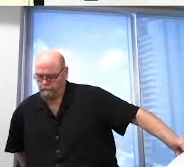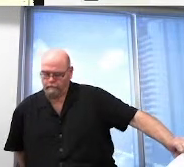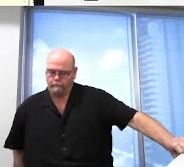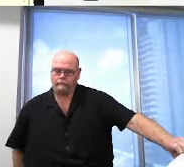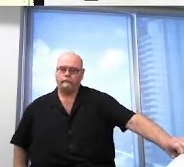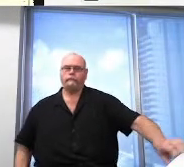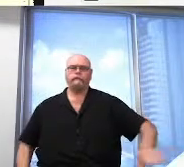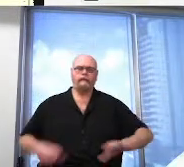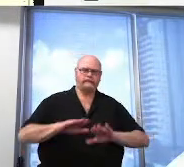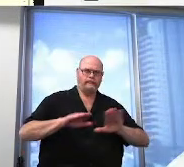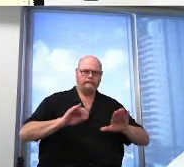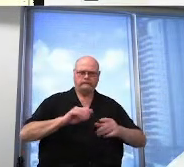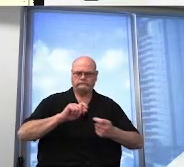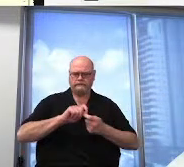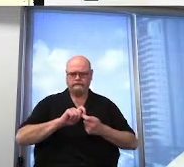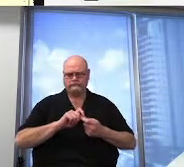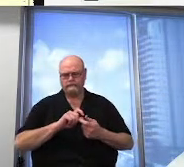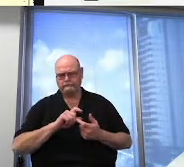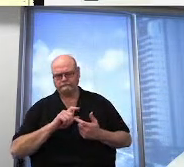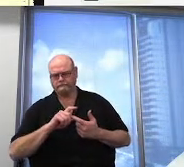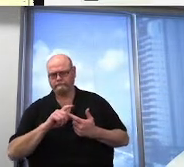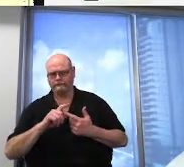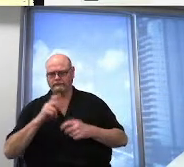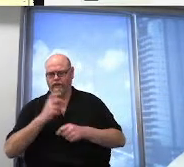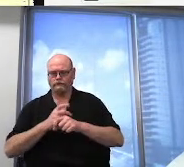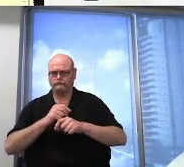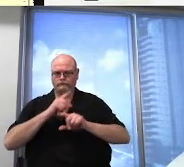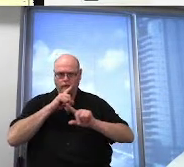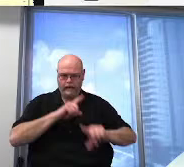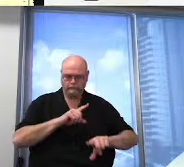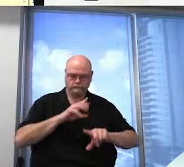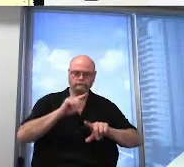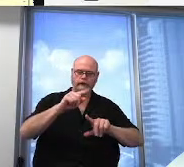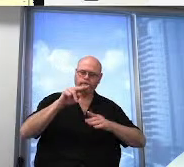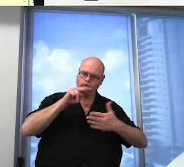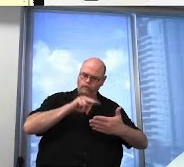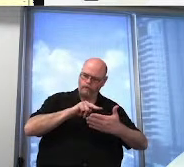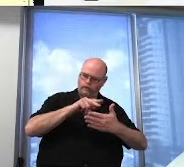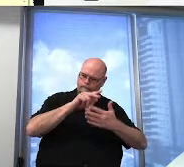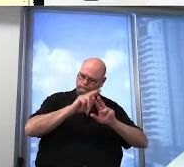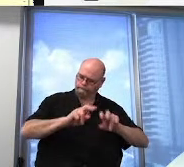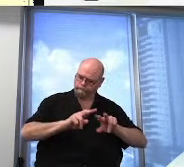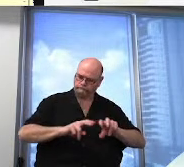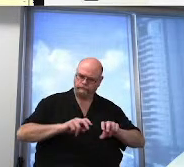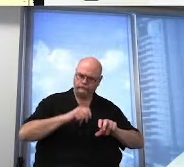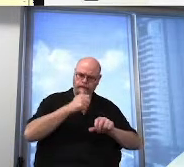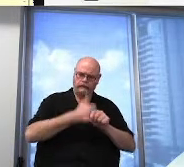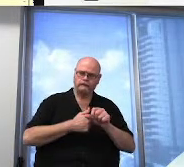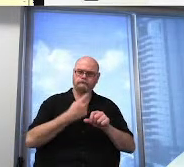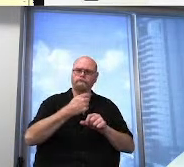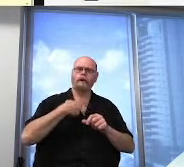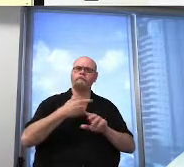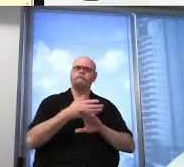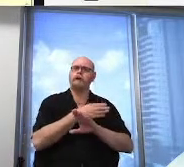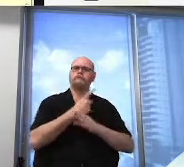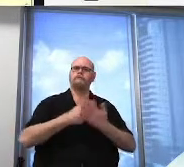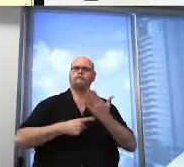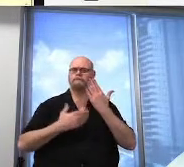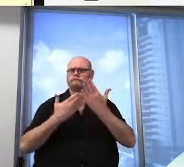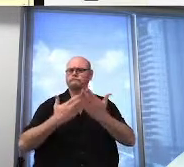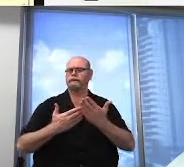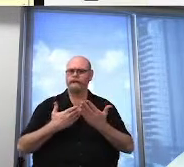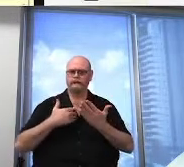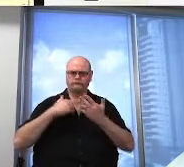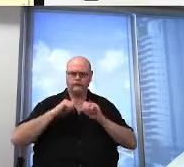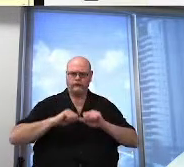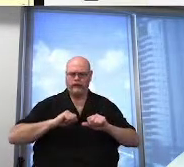looking for. I just want to be sincere. So I will have to look a little bit more what has happened prior to what we're submitting to be able